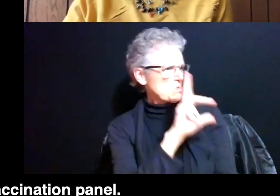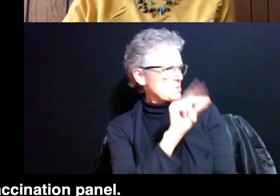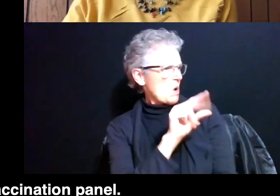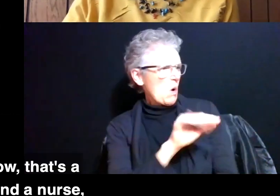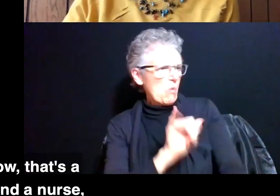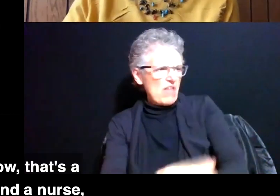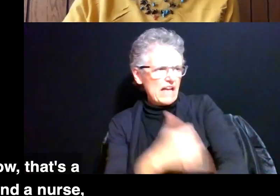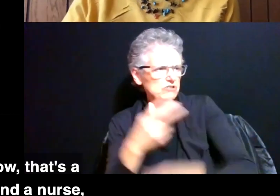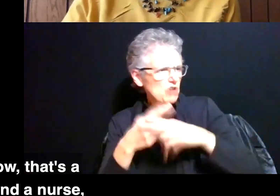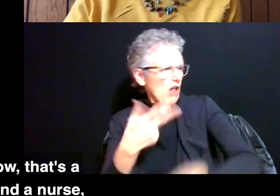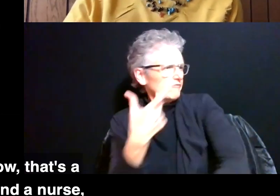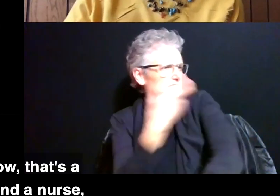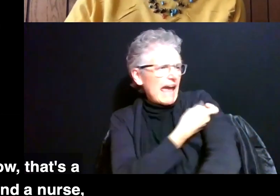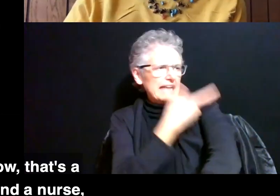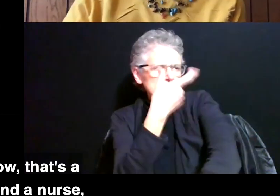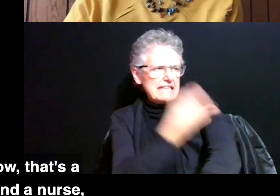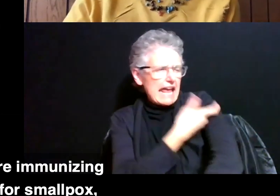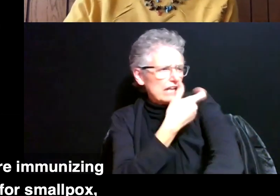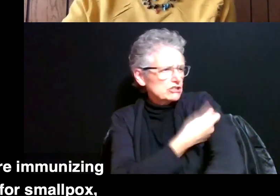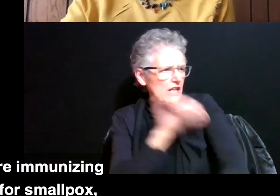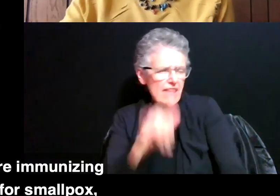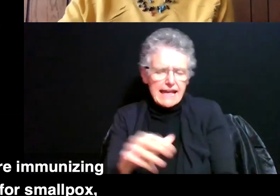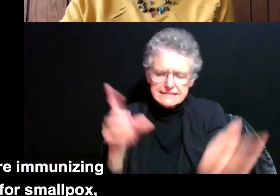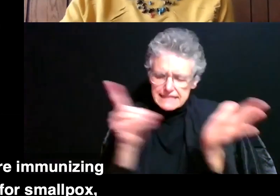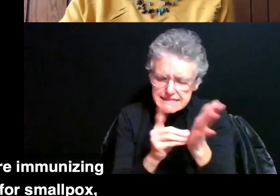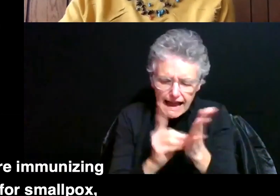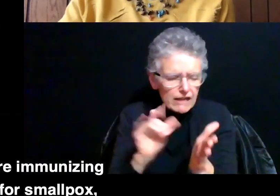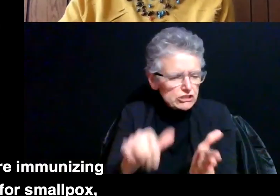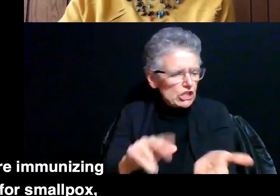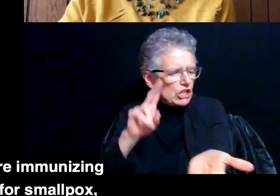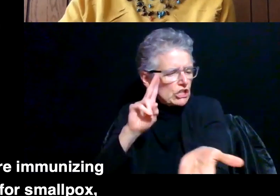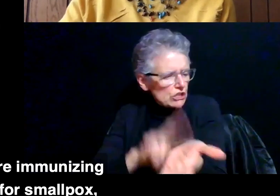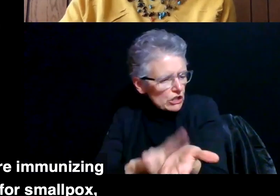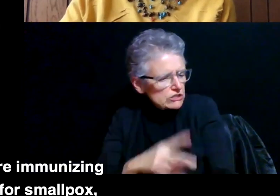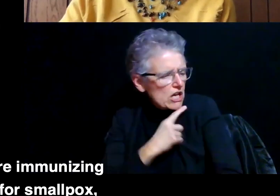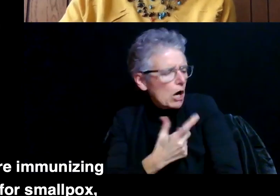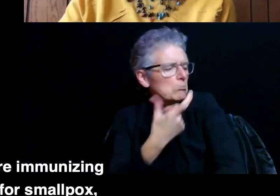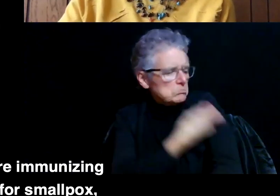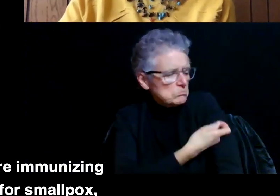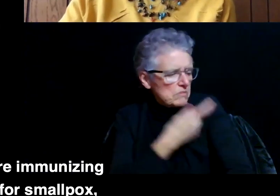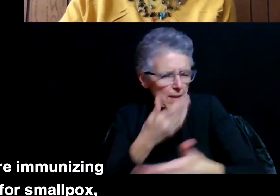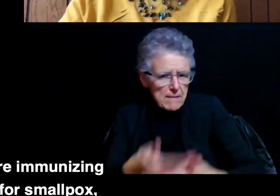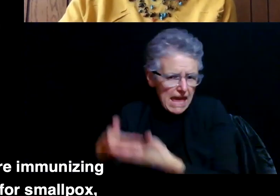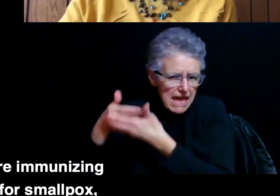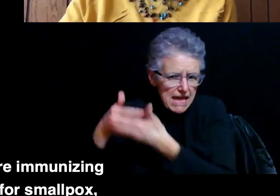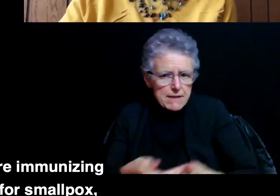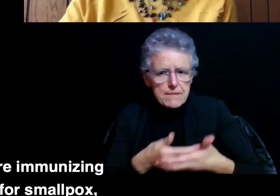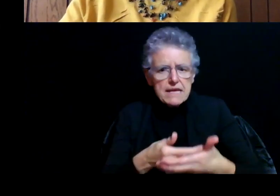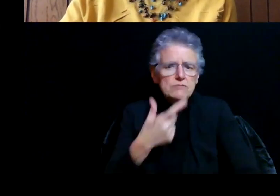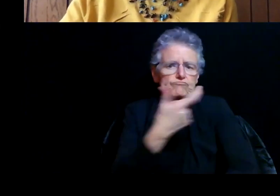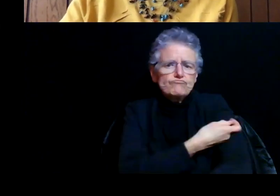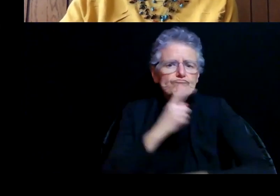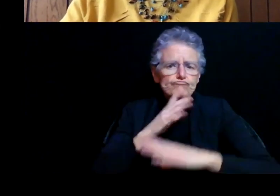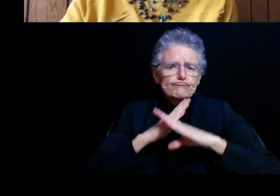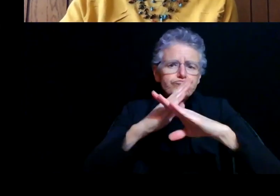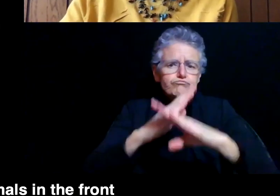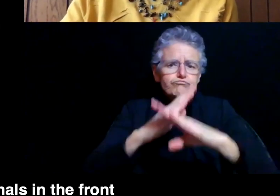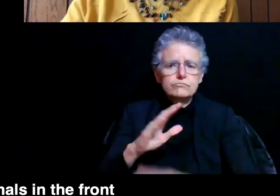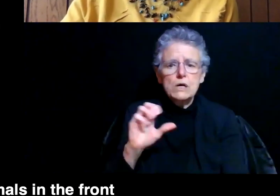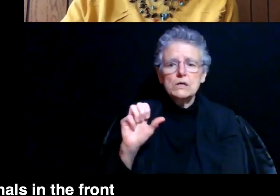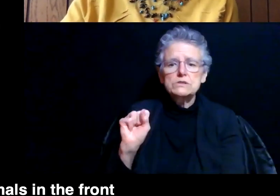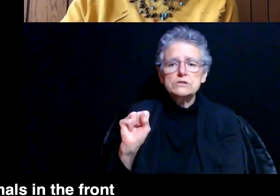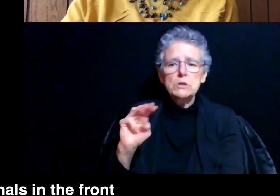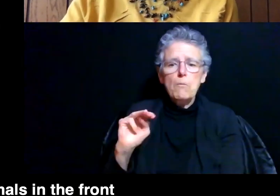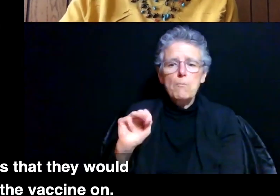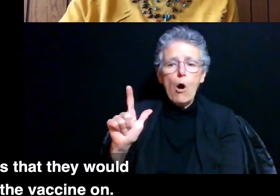panel. That's a doctor and a nurse, and they are immunizing that child for smallpox. And